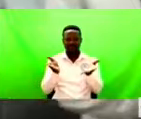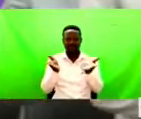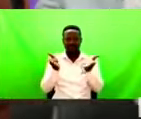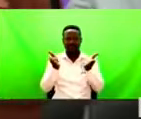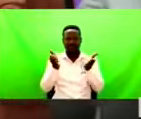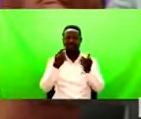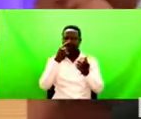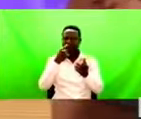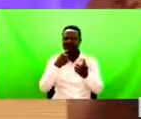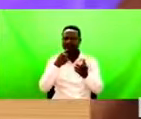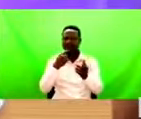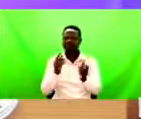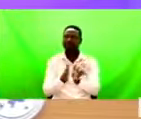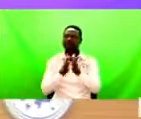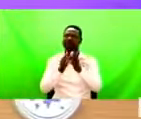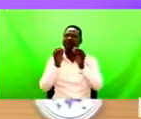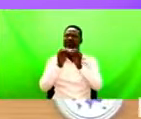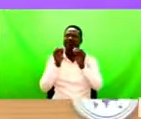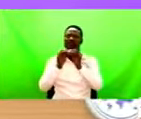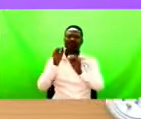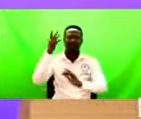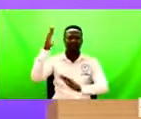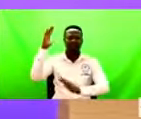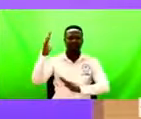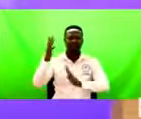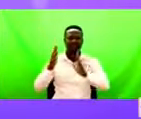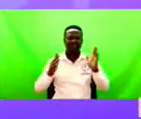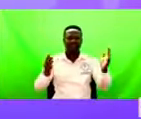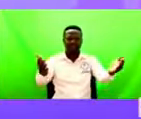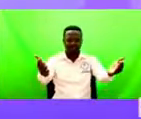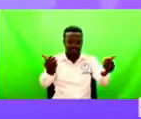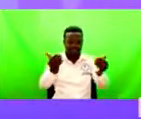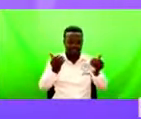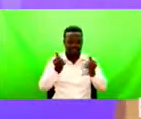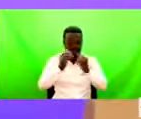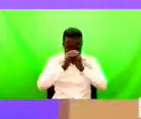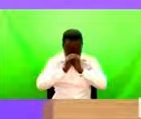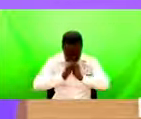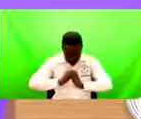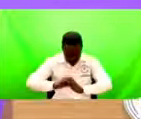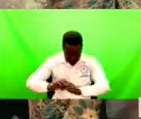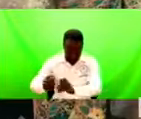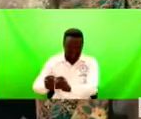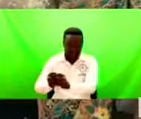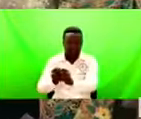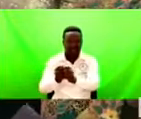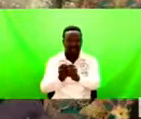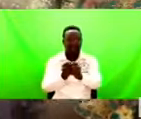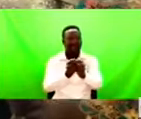with praise. Come, let us worship